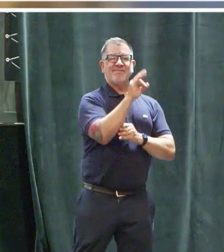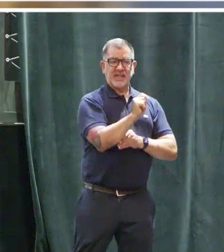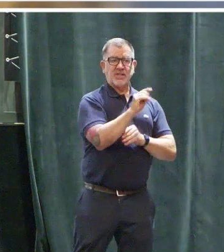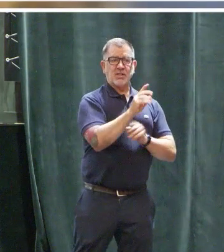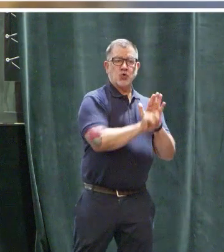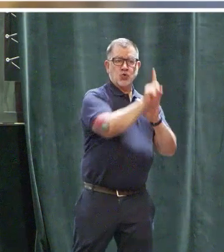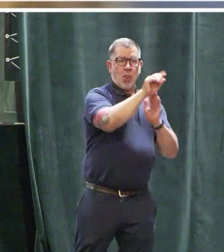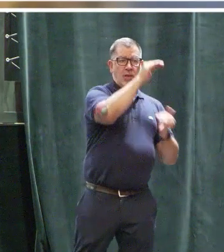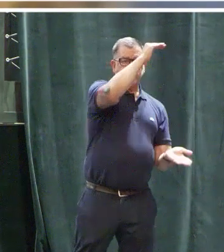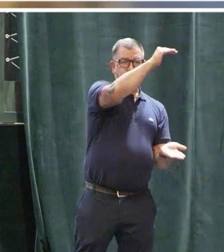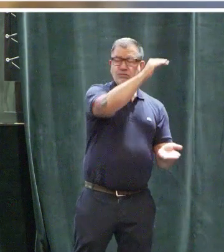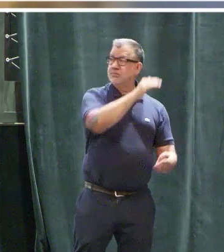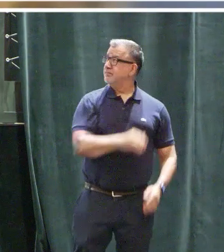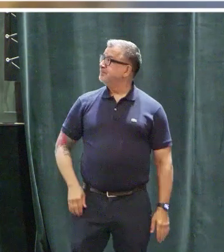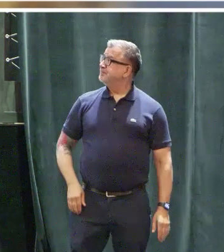This is a rendering showing